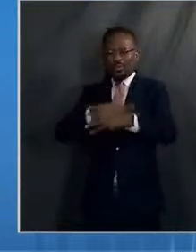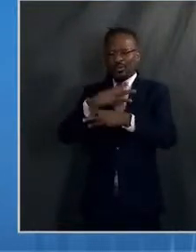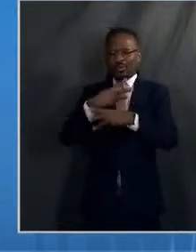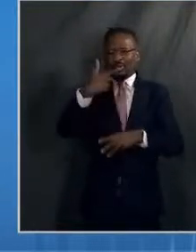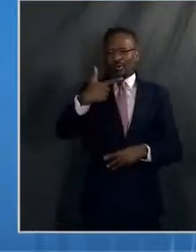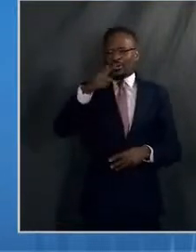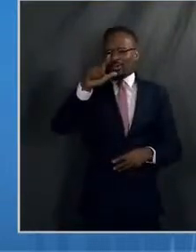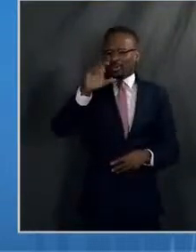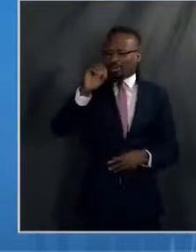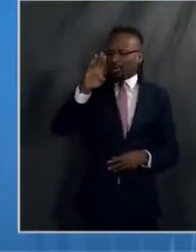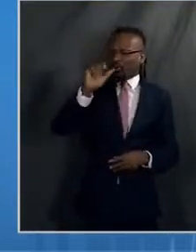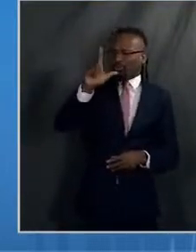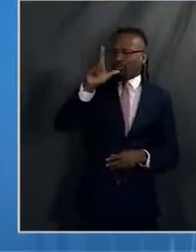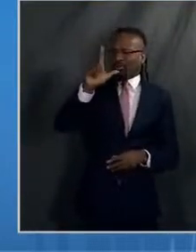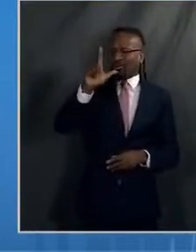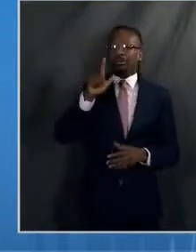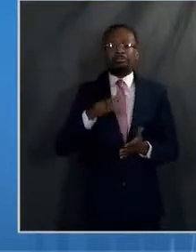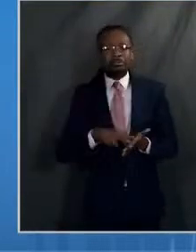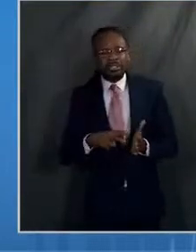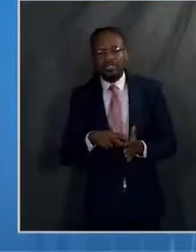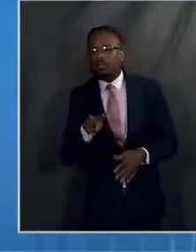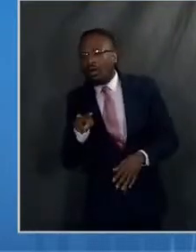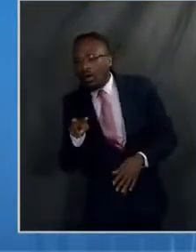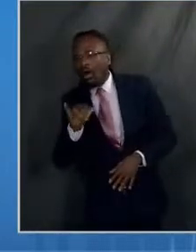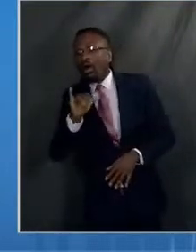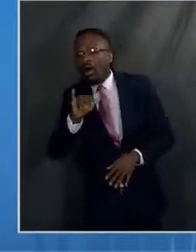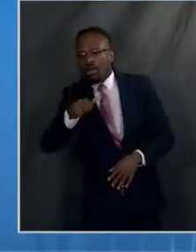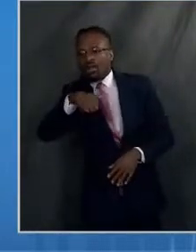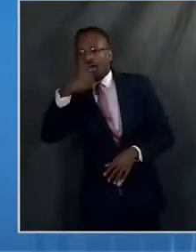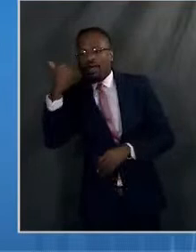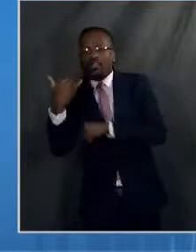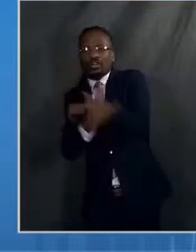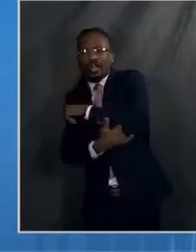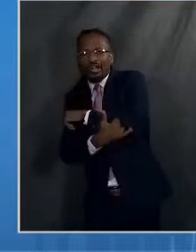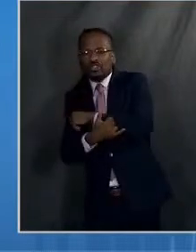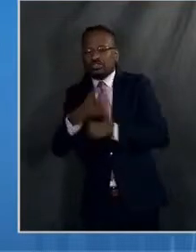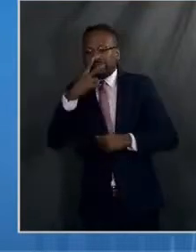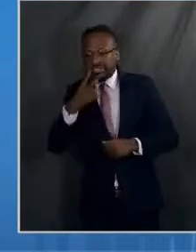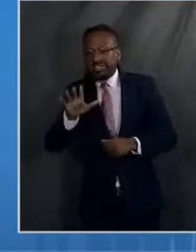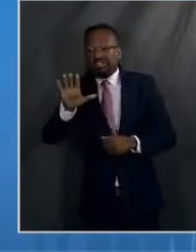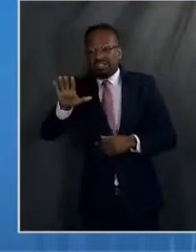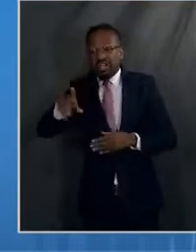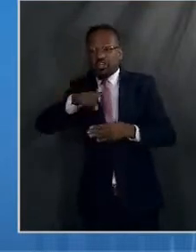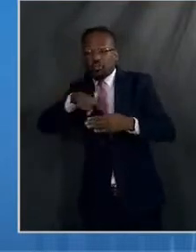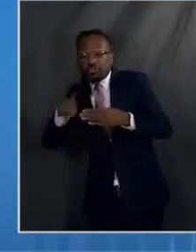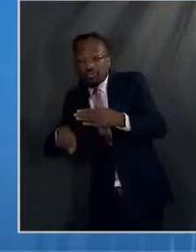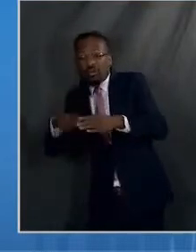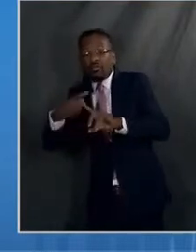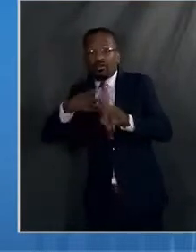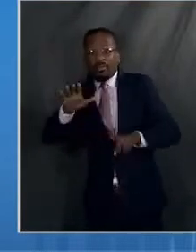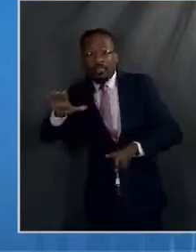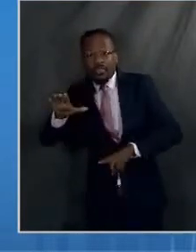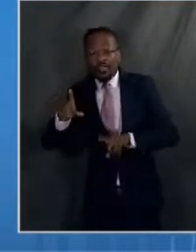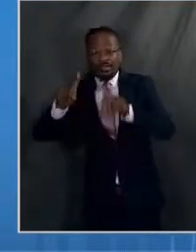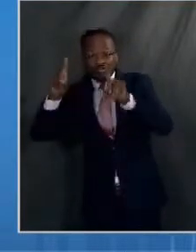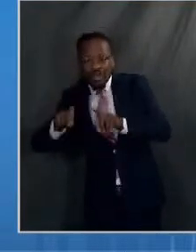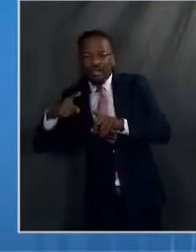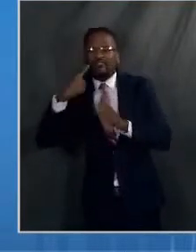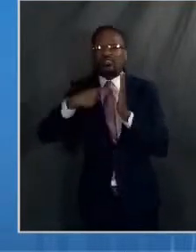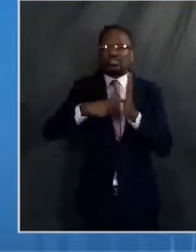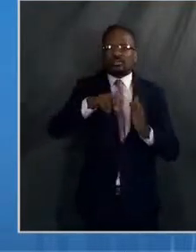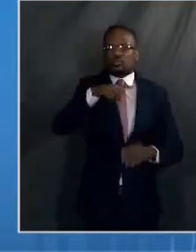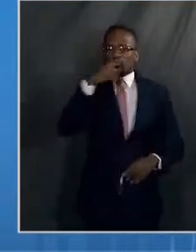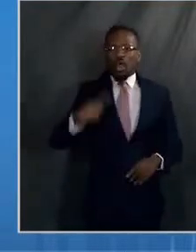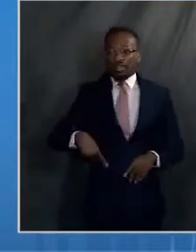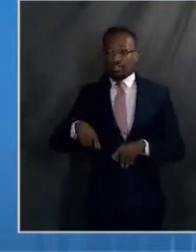see that other countries are coming out with results from their own vaccine trial, such as the Russian trial that we